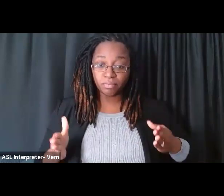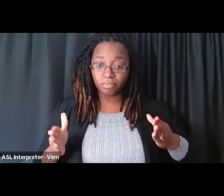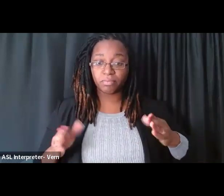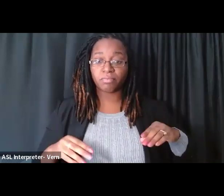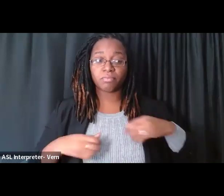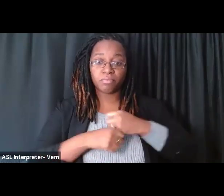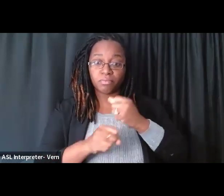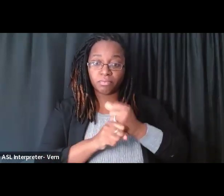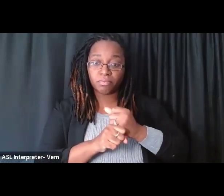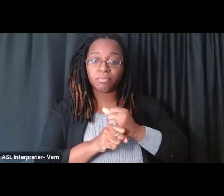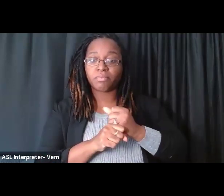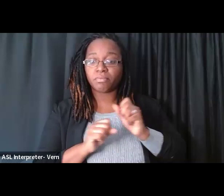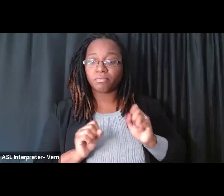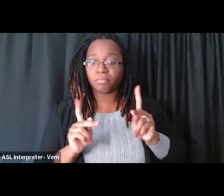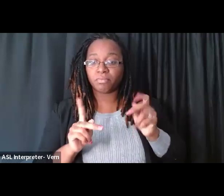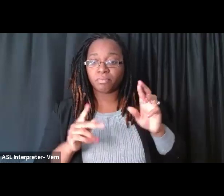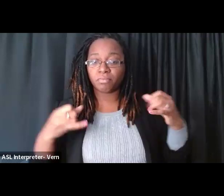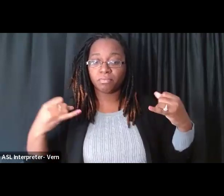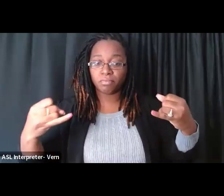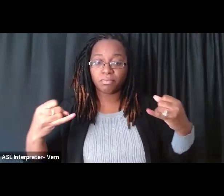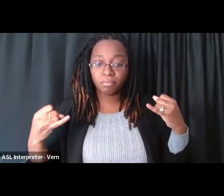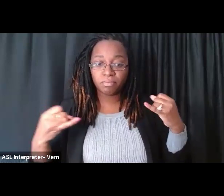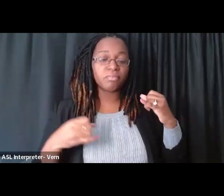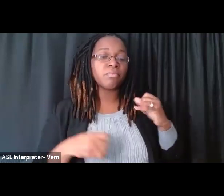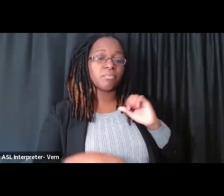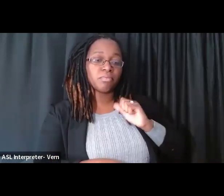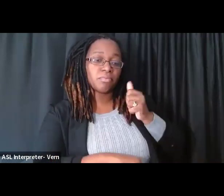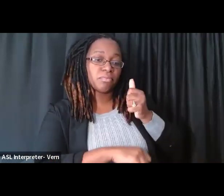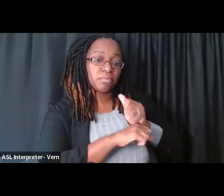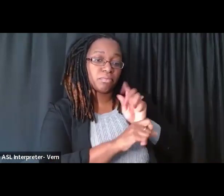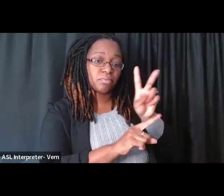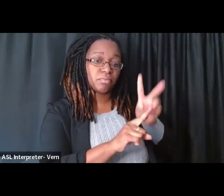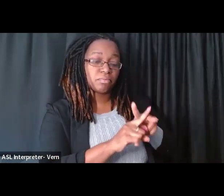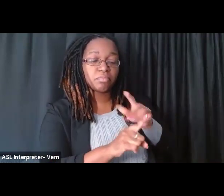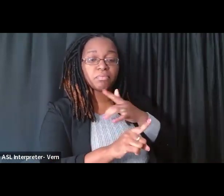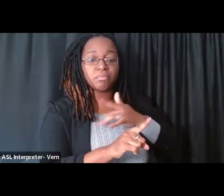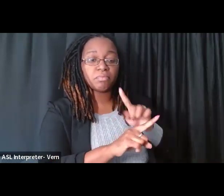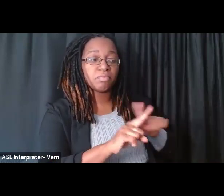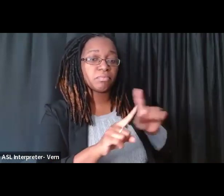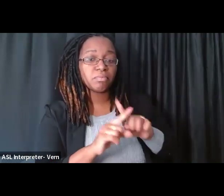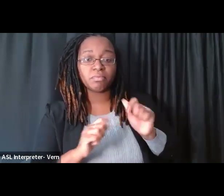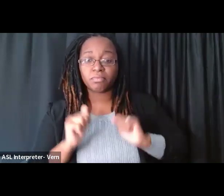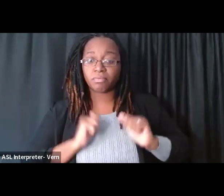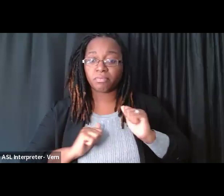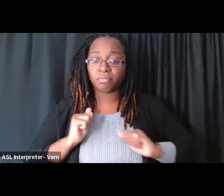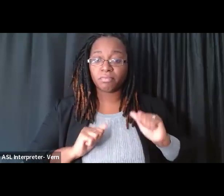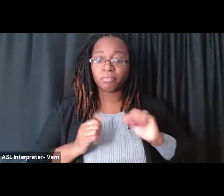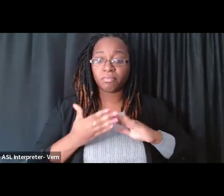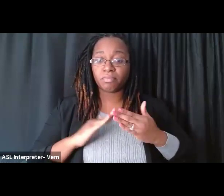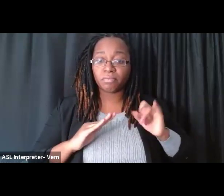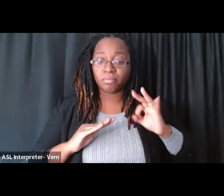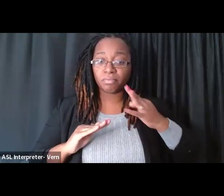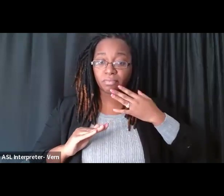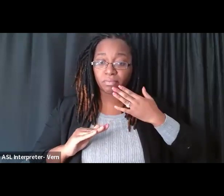boundaries, and that the practical application is built on practices seen in many theater communities of color, others